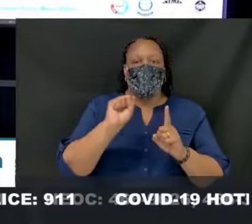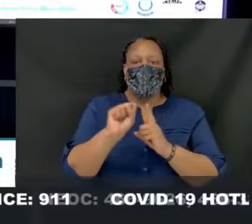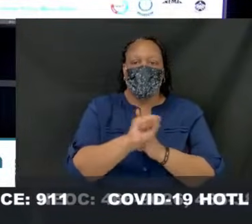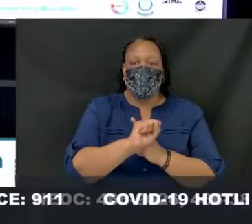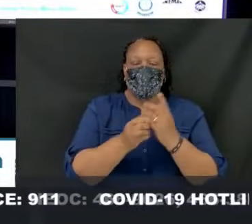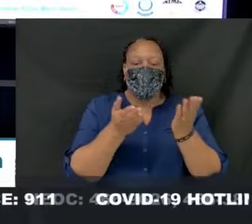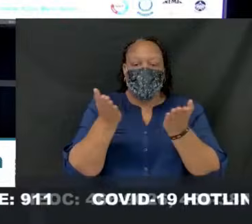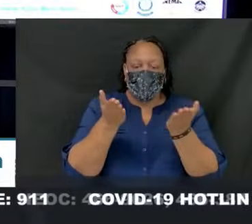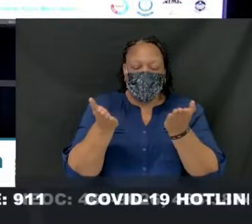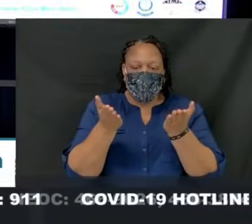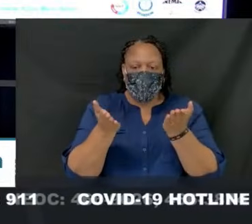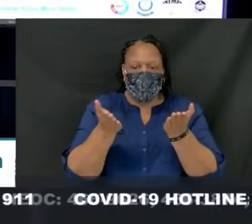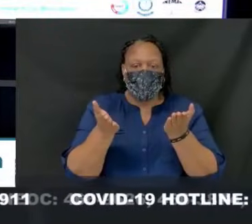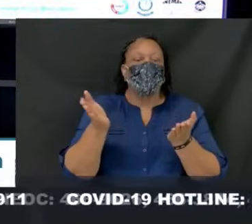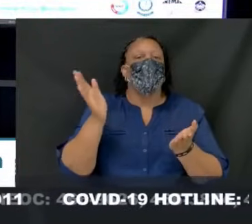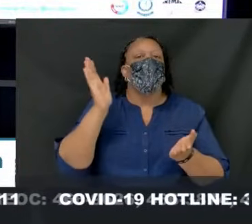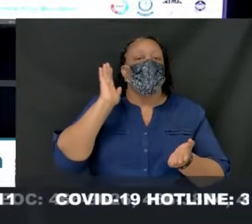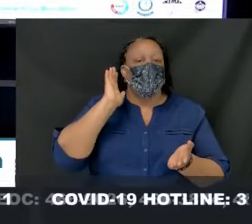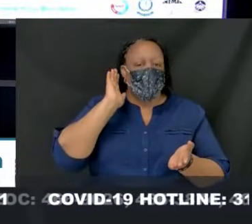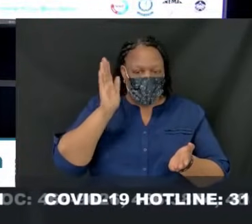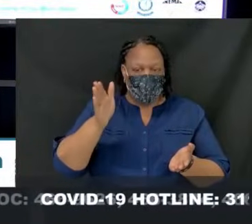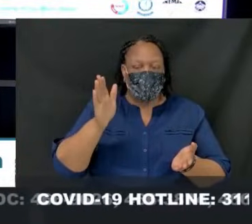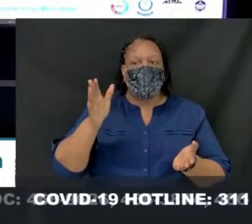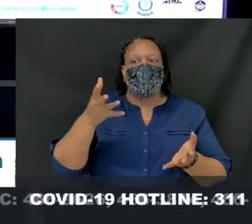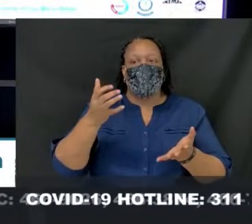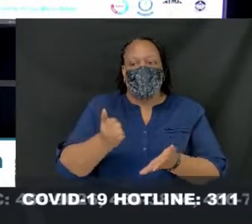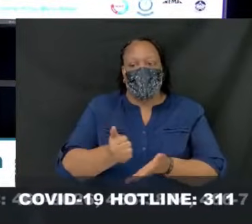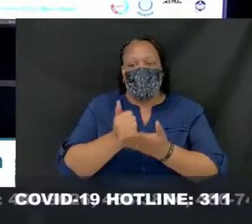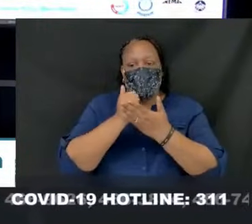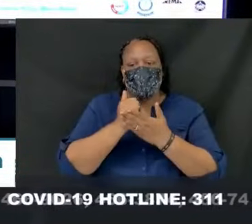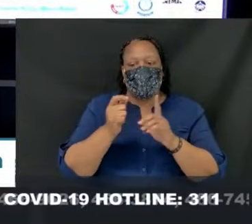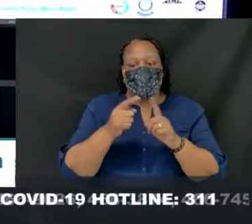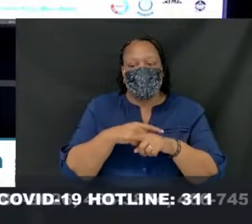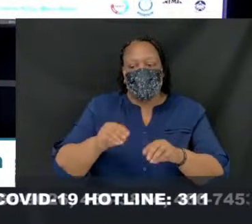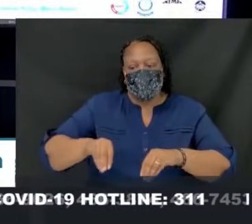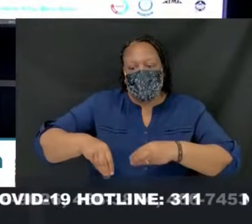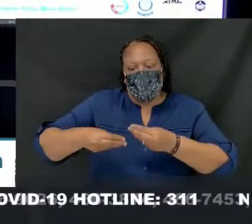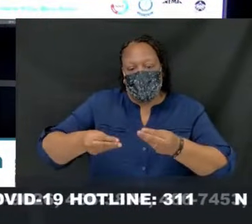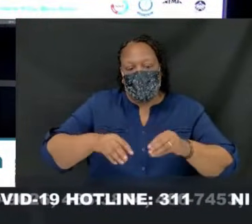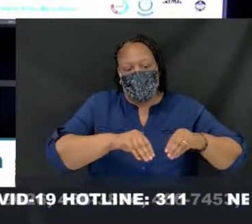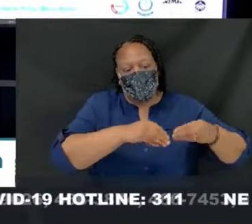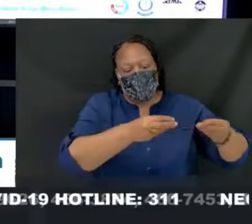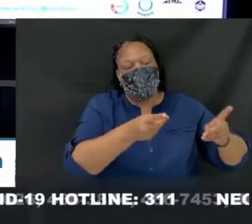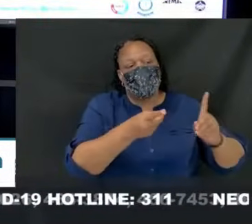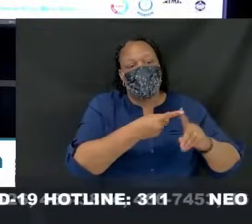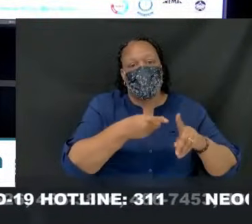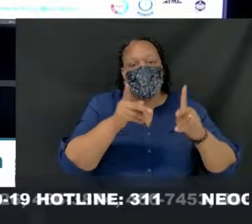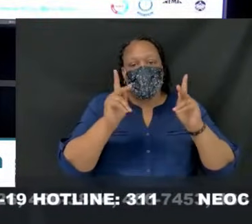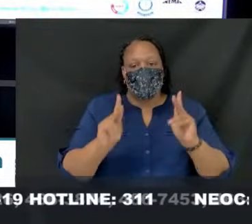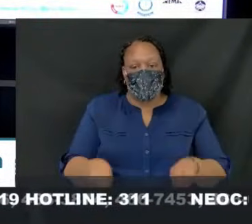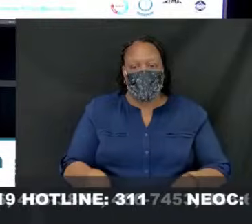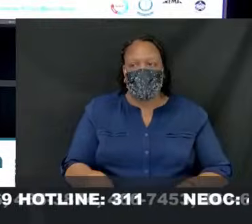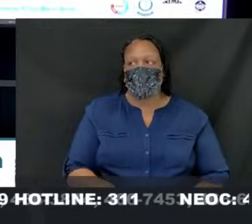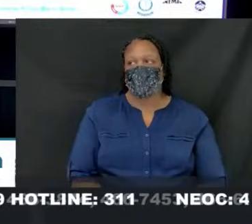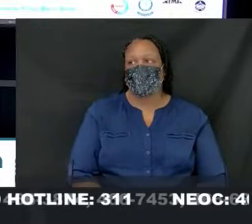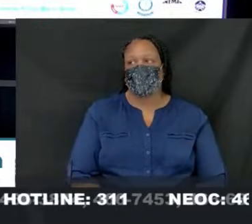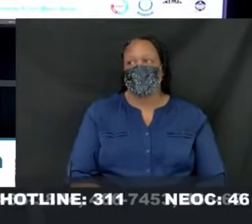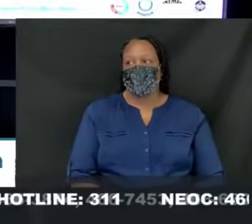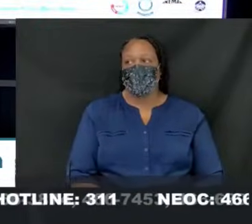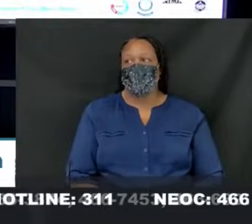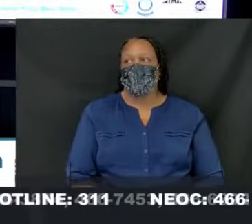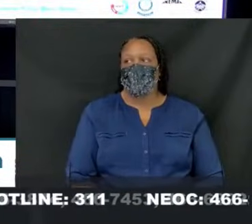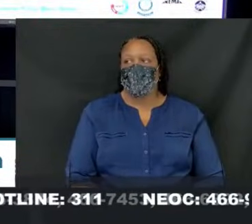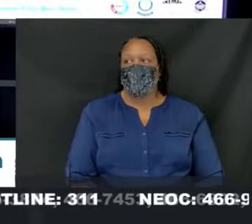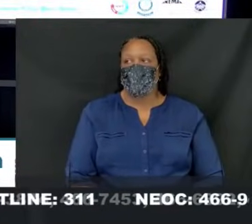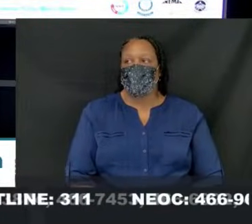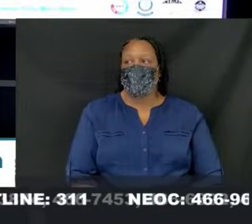by the director, Ms. Oslin Ward Harris, and the hard-working team of females, in particular, mainly females, and you